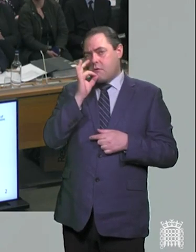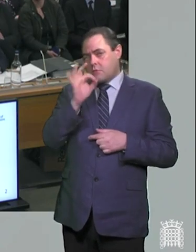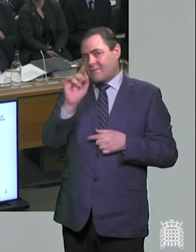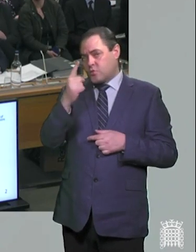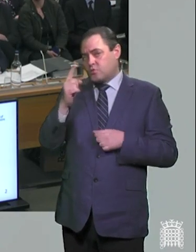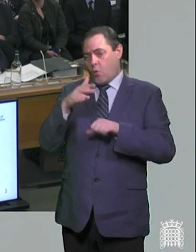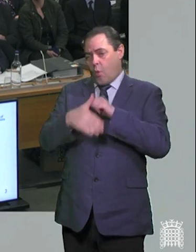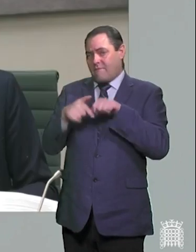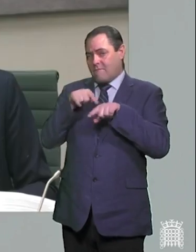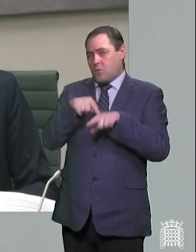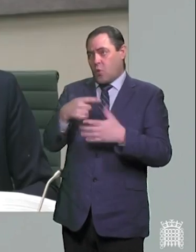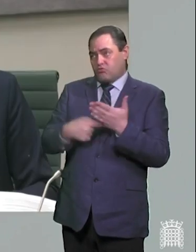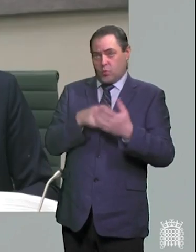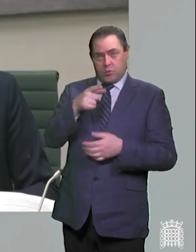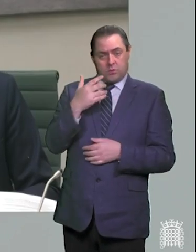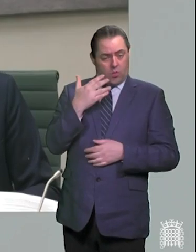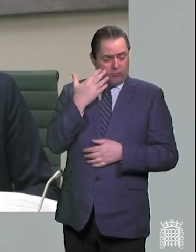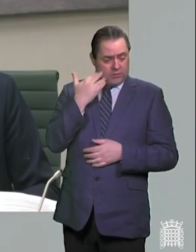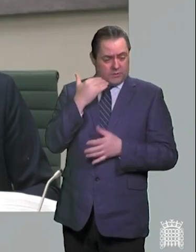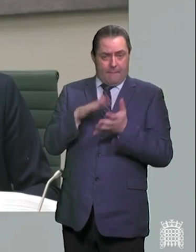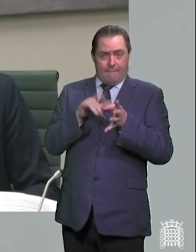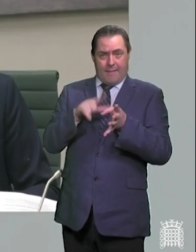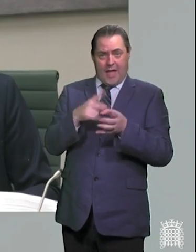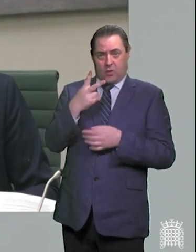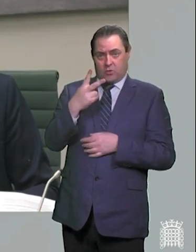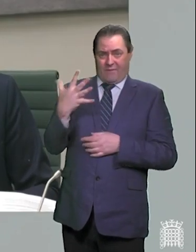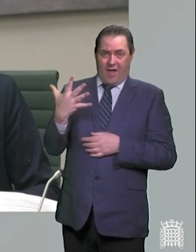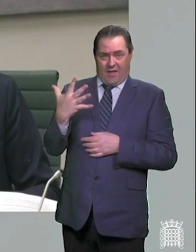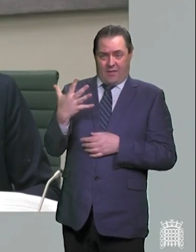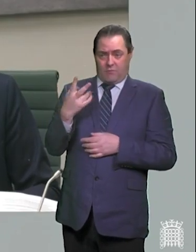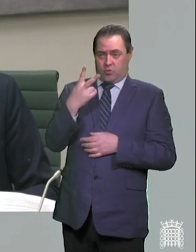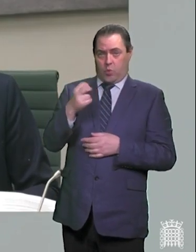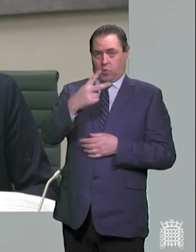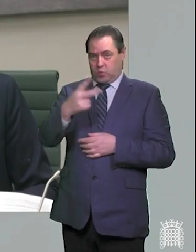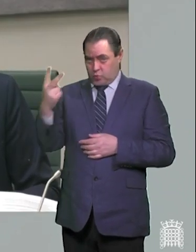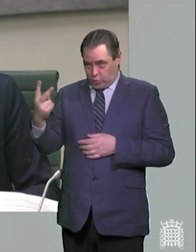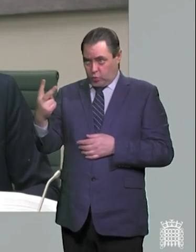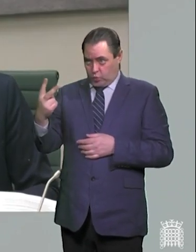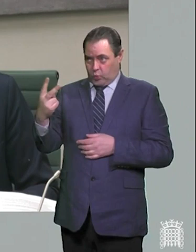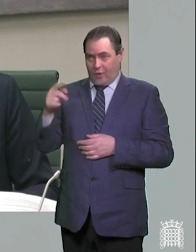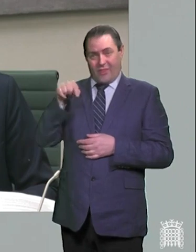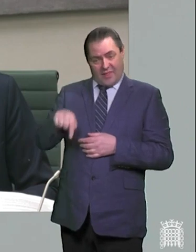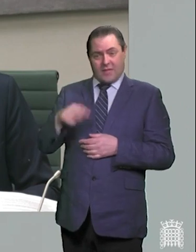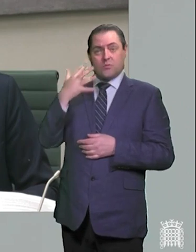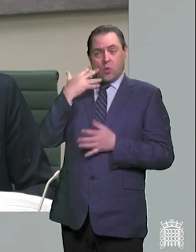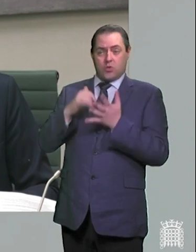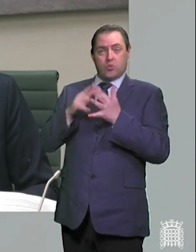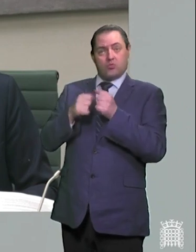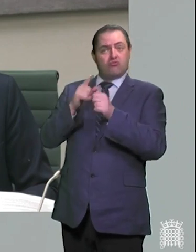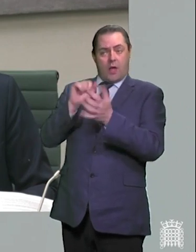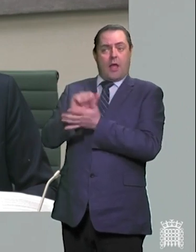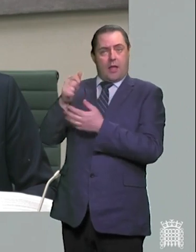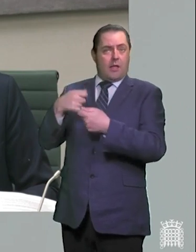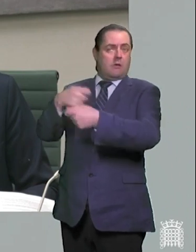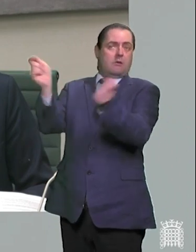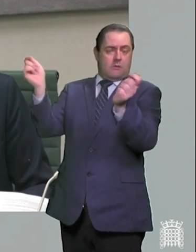told the House of Commons as recently as the 25th of May 2022, which was the day of the publication of the Sucre